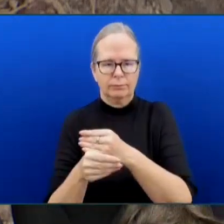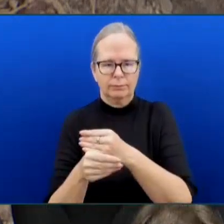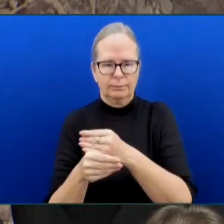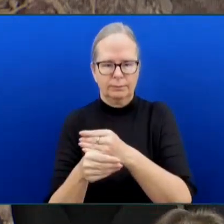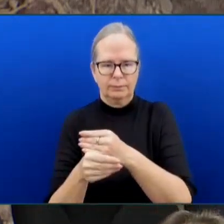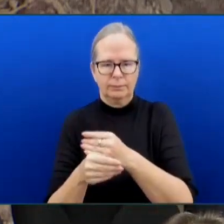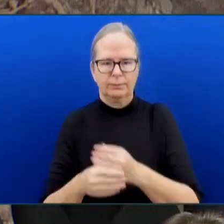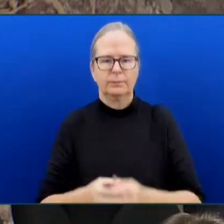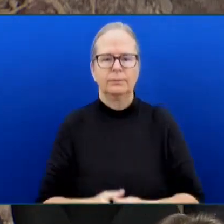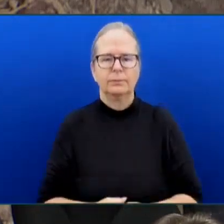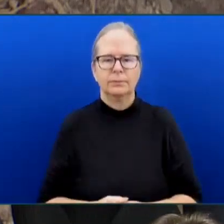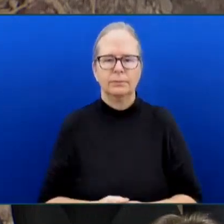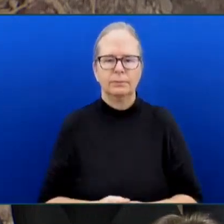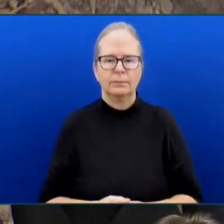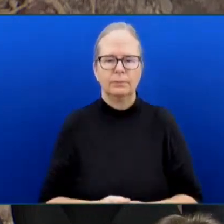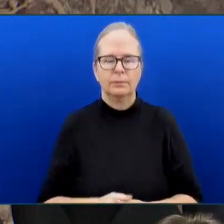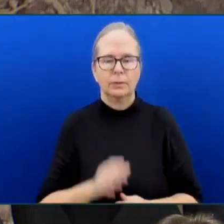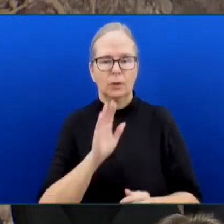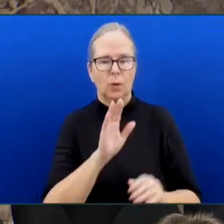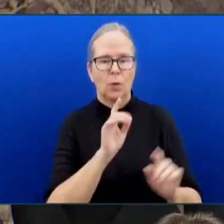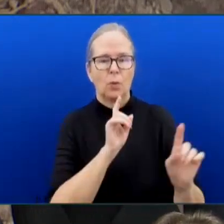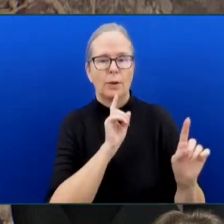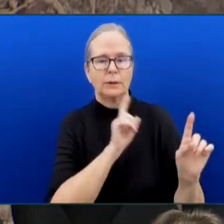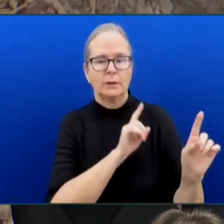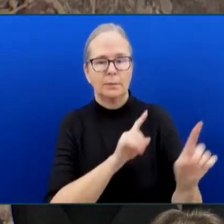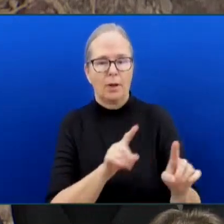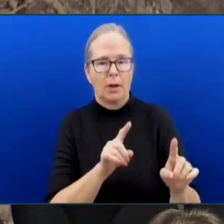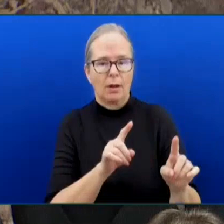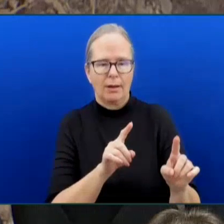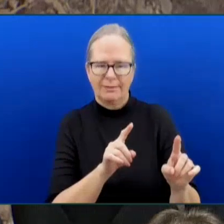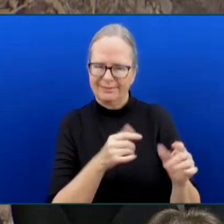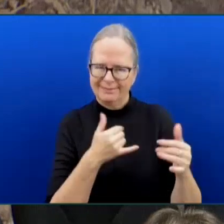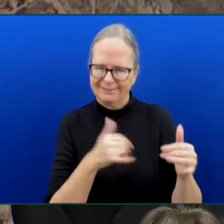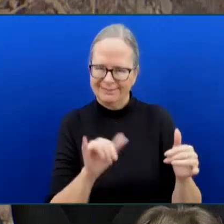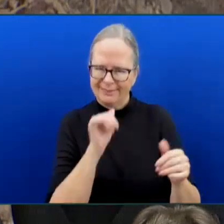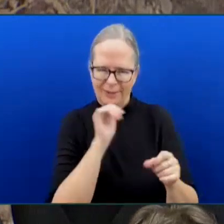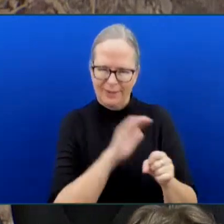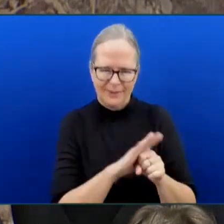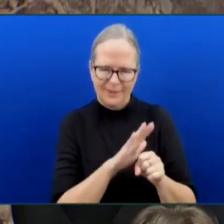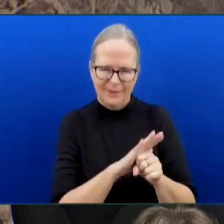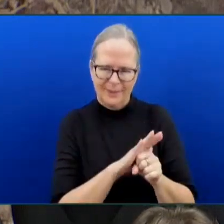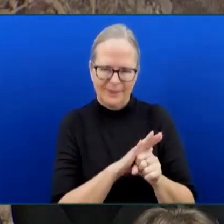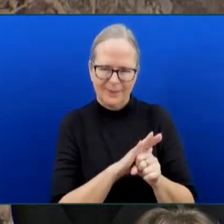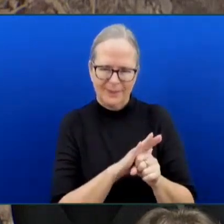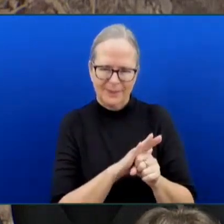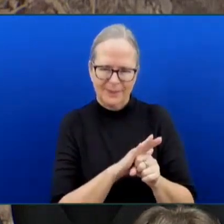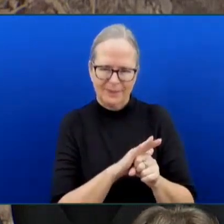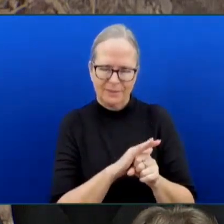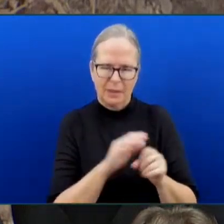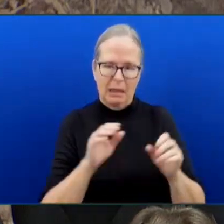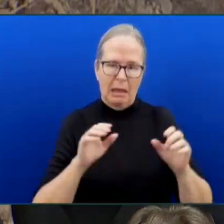the activism by radical activists are happening right in her constituency of Abbotsford.